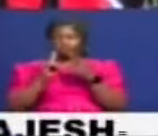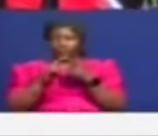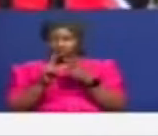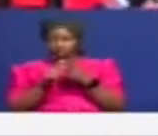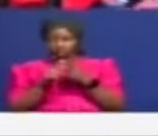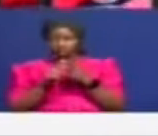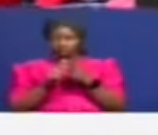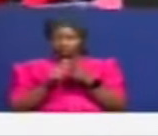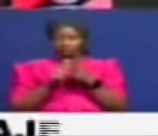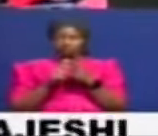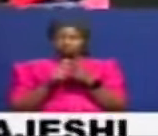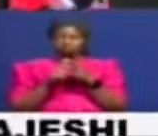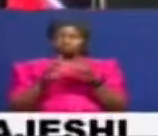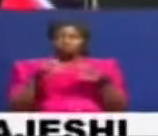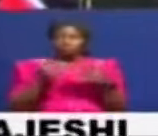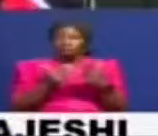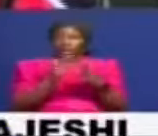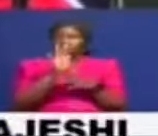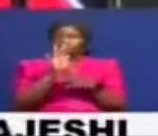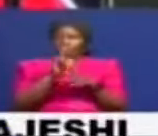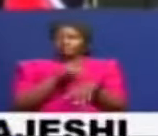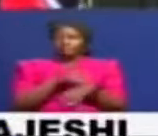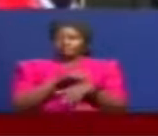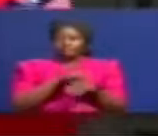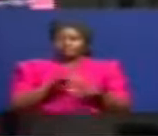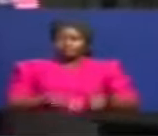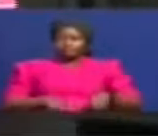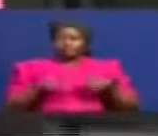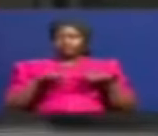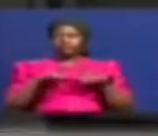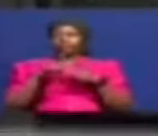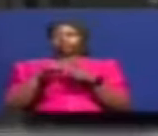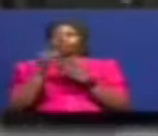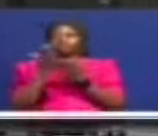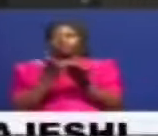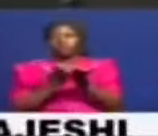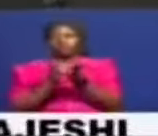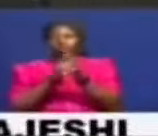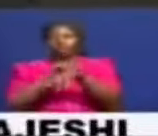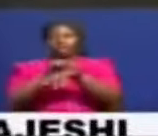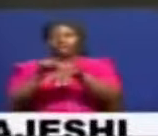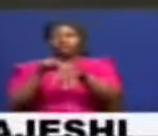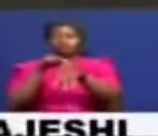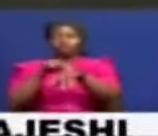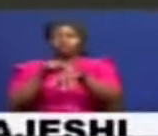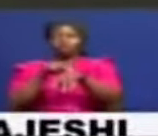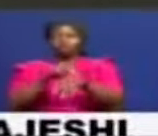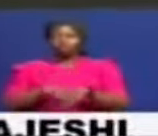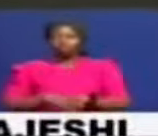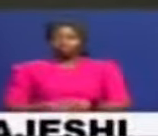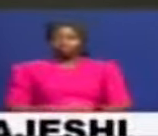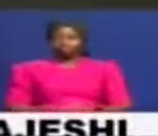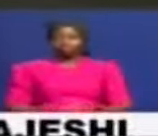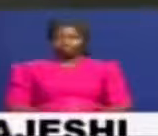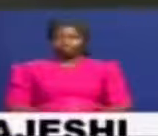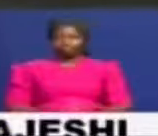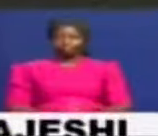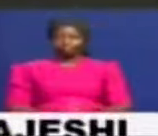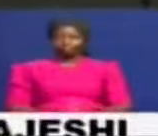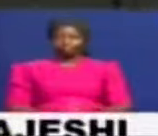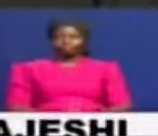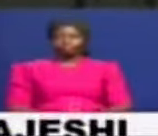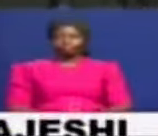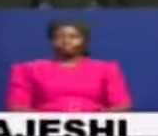Those are images of the casket carrying the body of General Francis Ogolla as it makes its way to